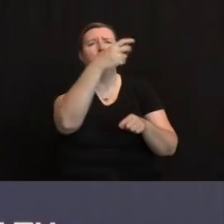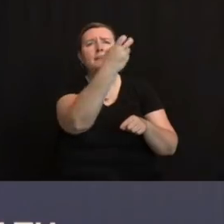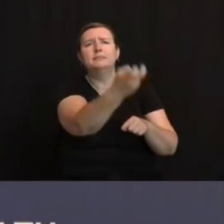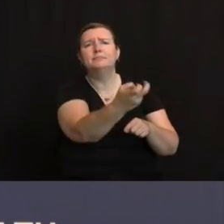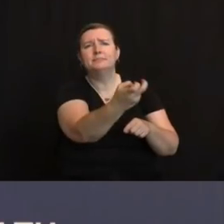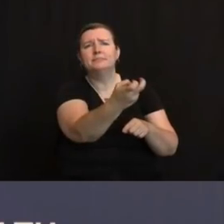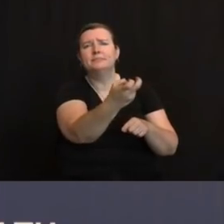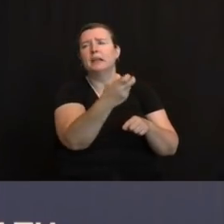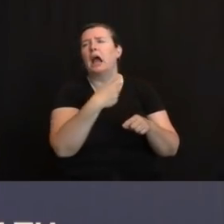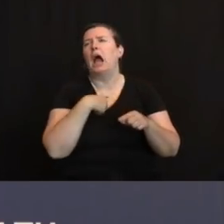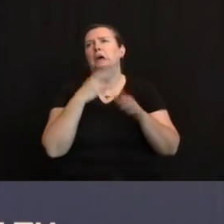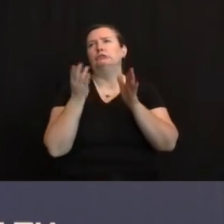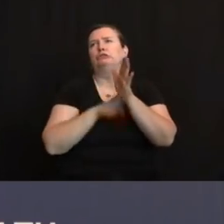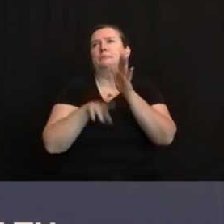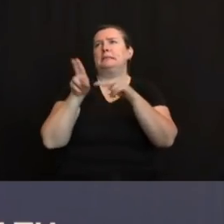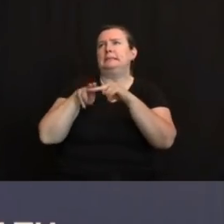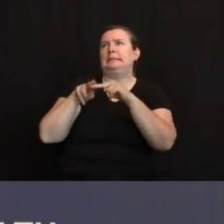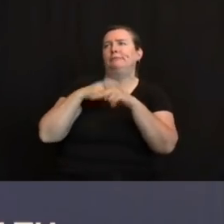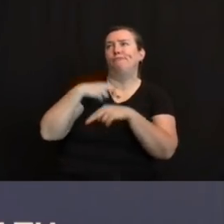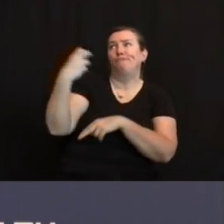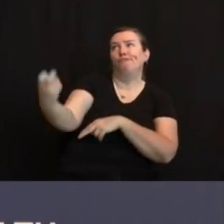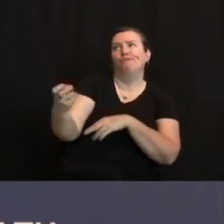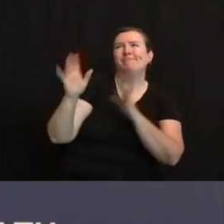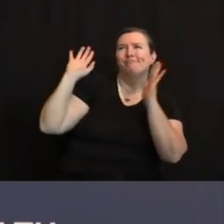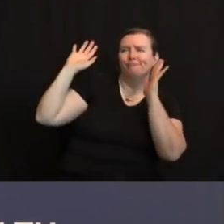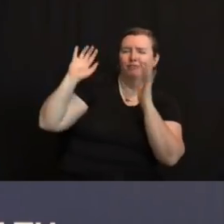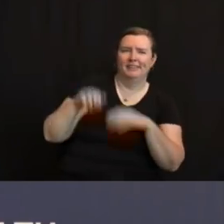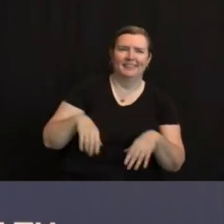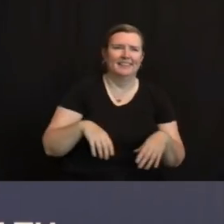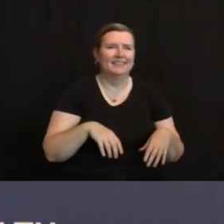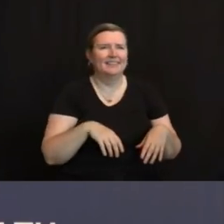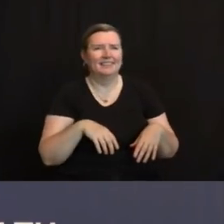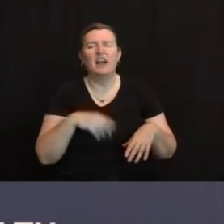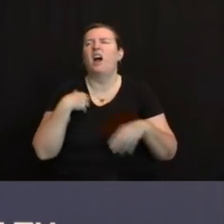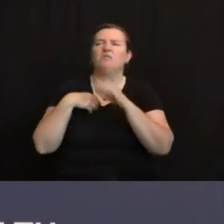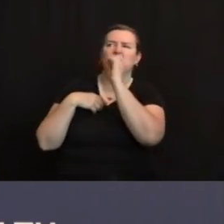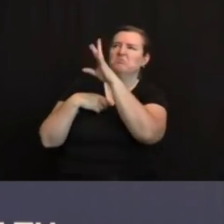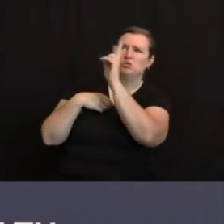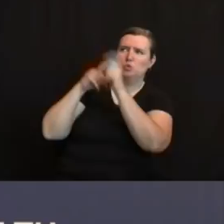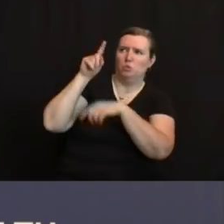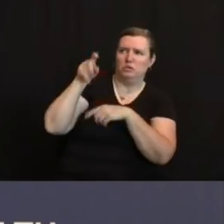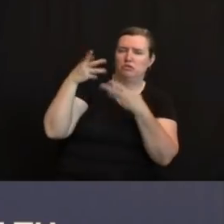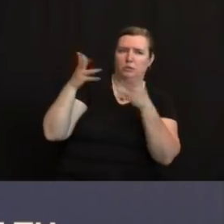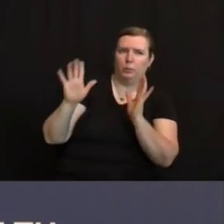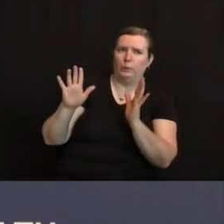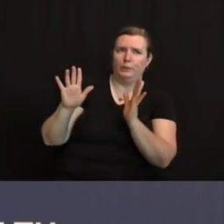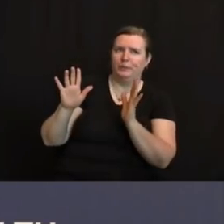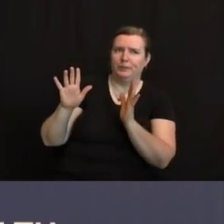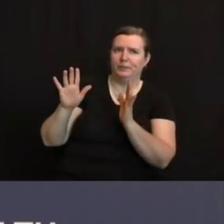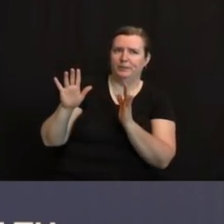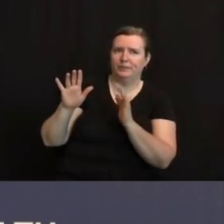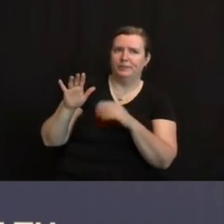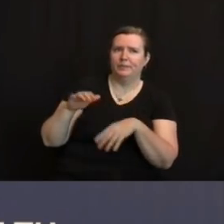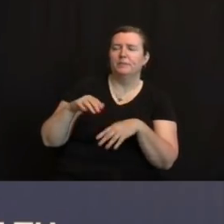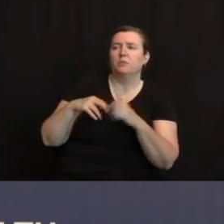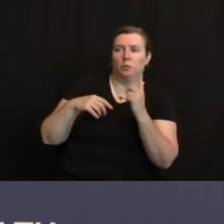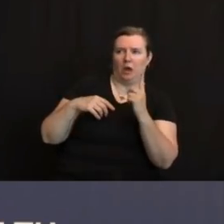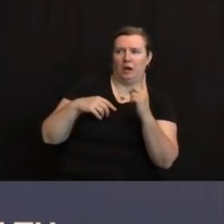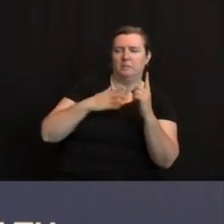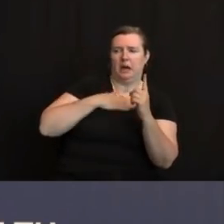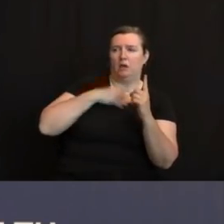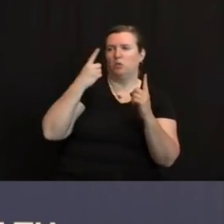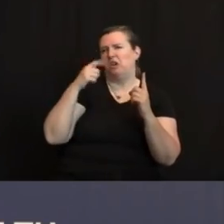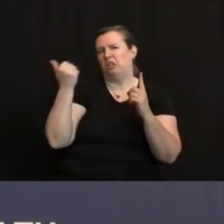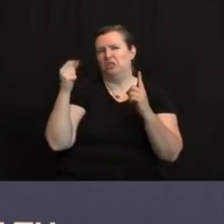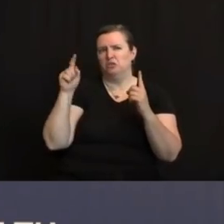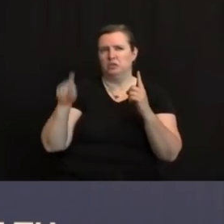seats. Good afternoon. I have two questions from other reporters and then one of my own. From Danielle Munoz,